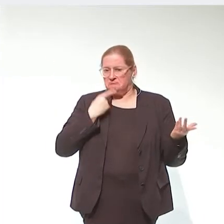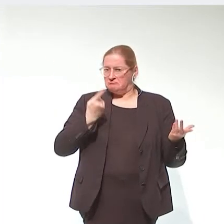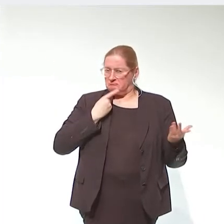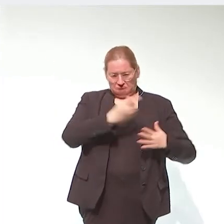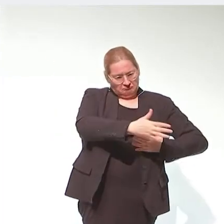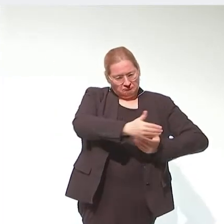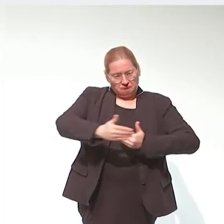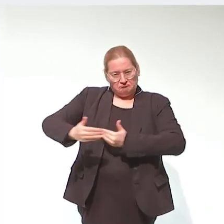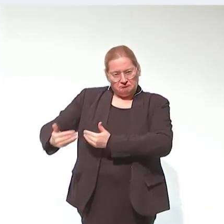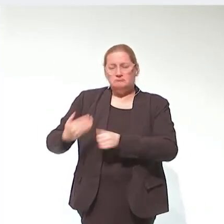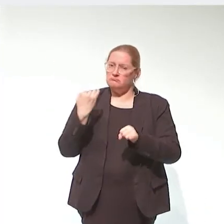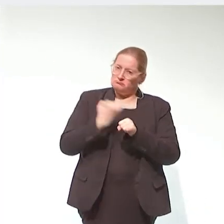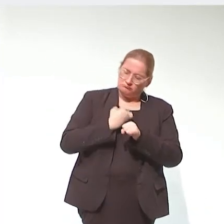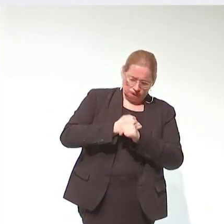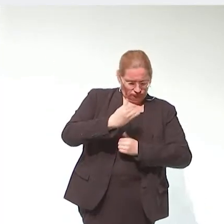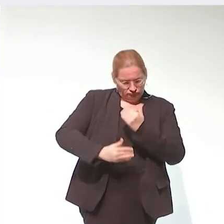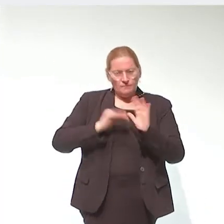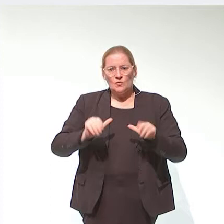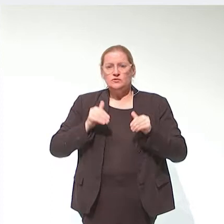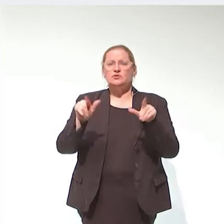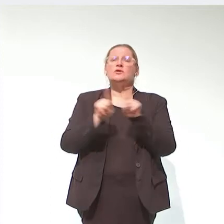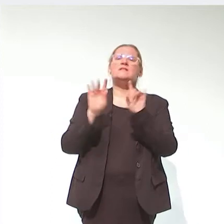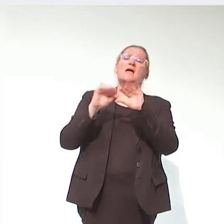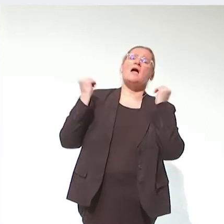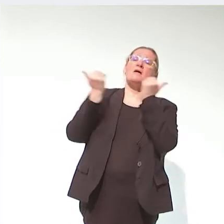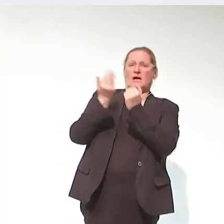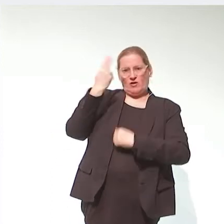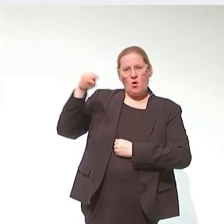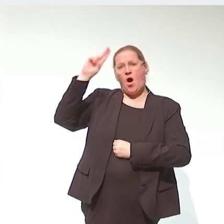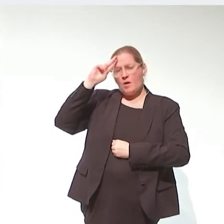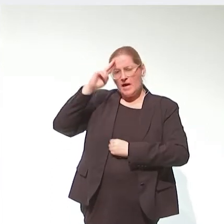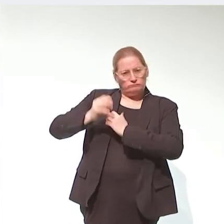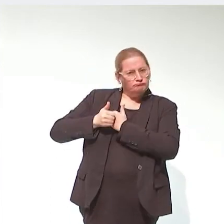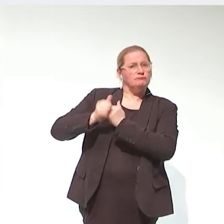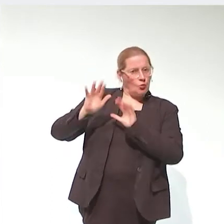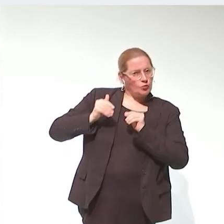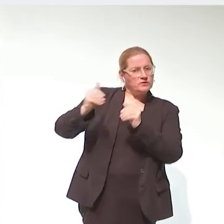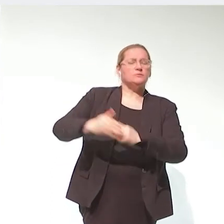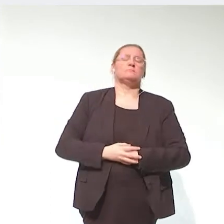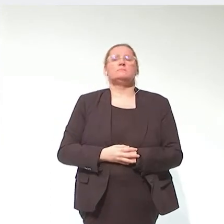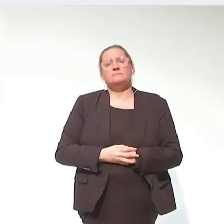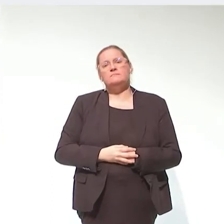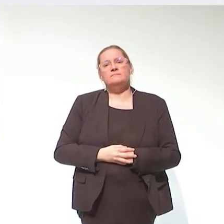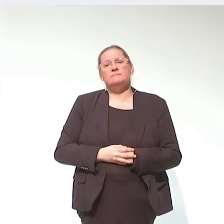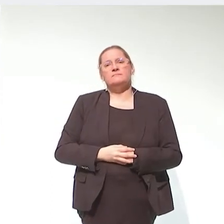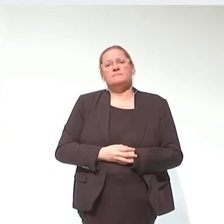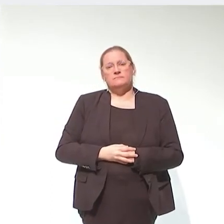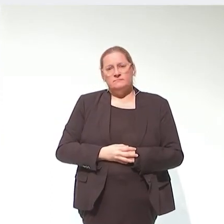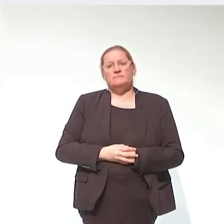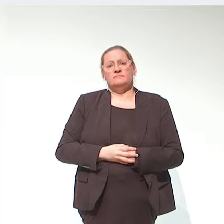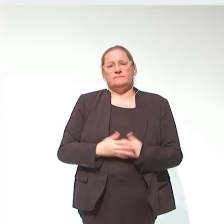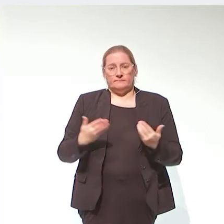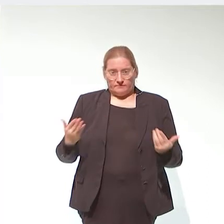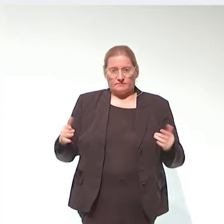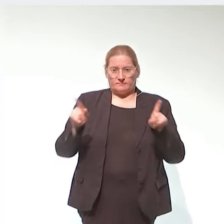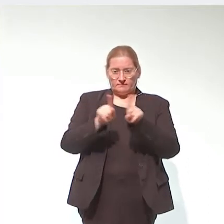Platform to implement what is mentioned in the European Disability Strategy. And finally, there is the issue of governance